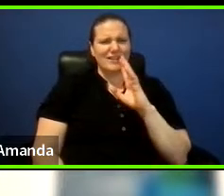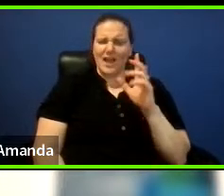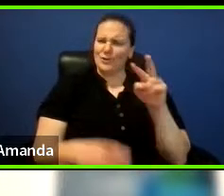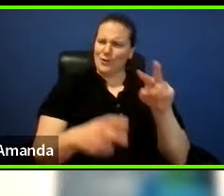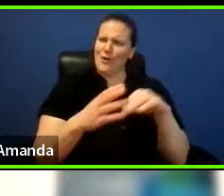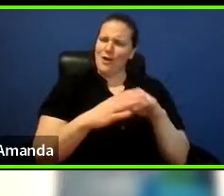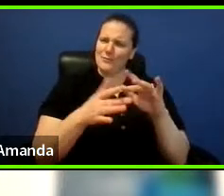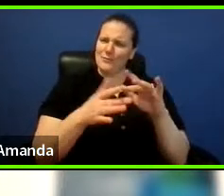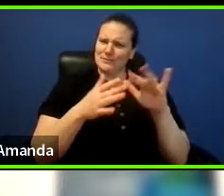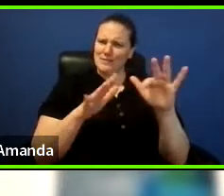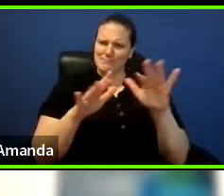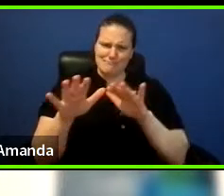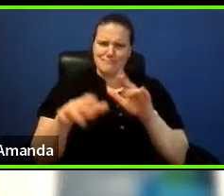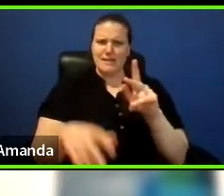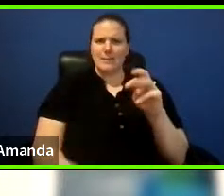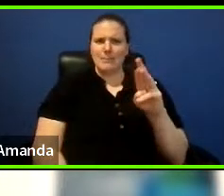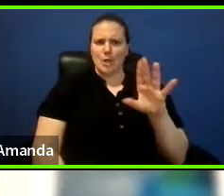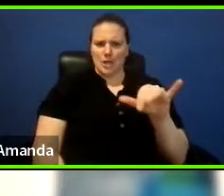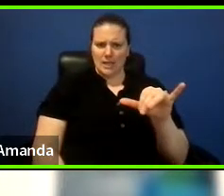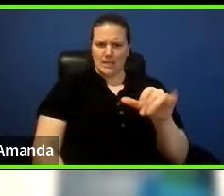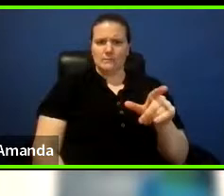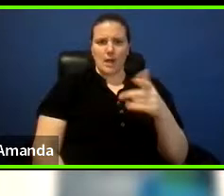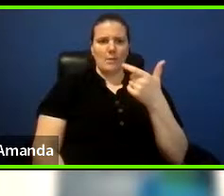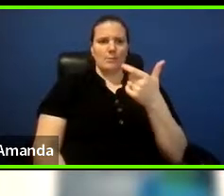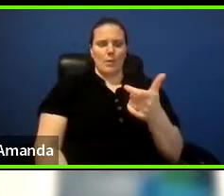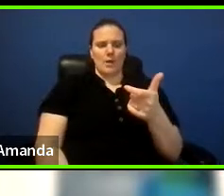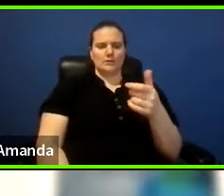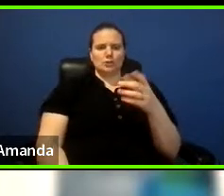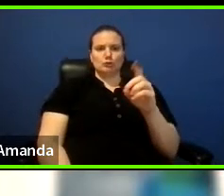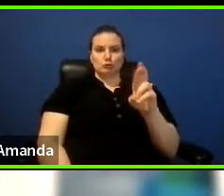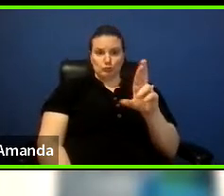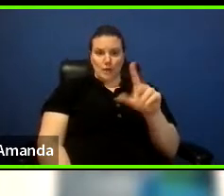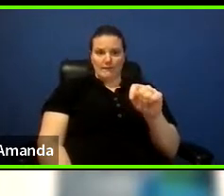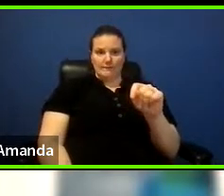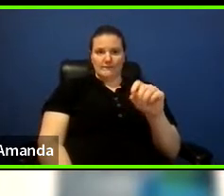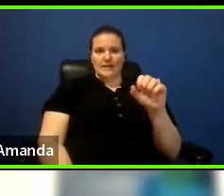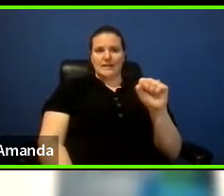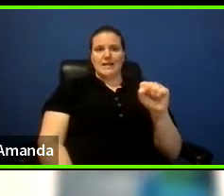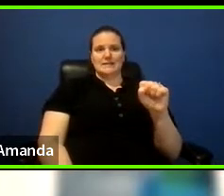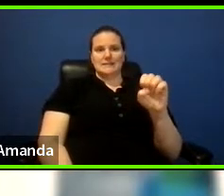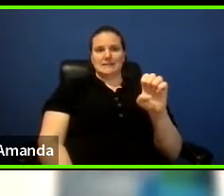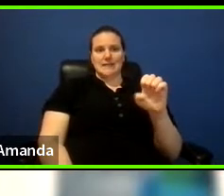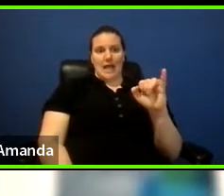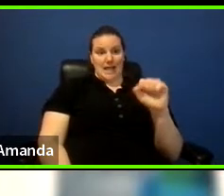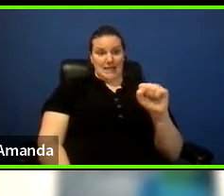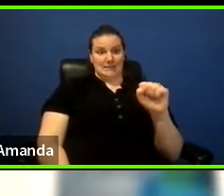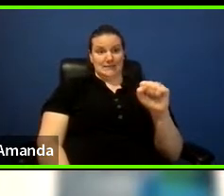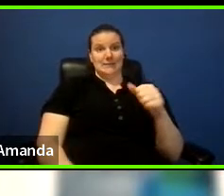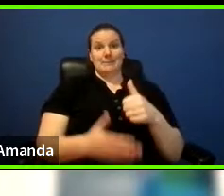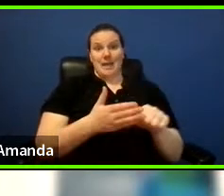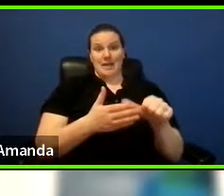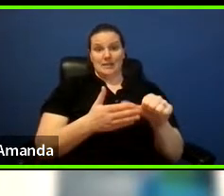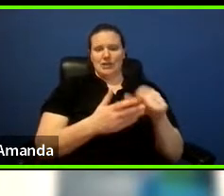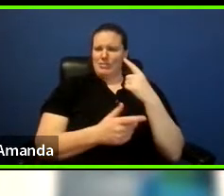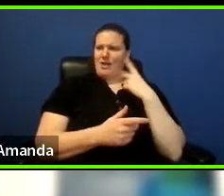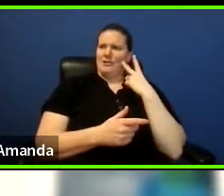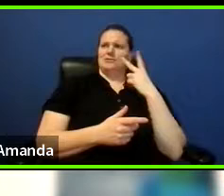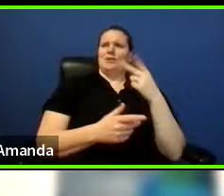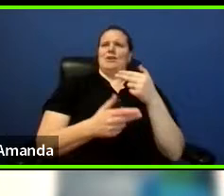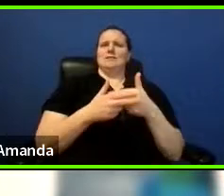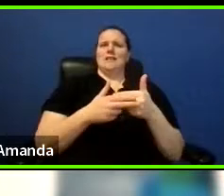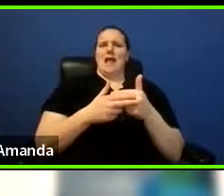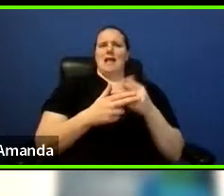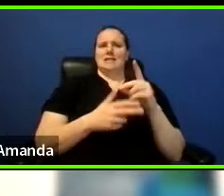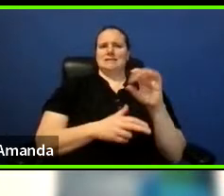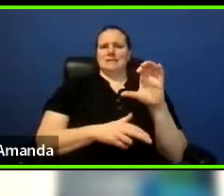and was looking at the draft, the SEIS page. And I thought I saw in the slide deck, I